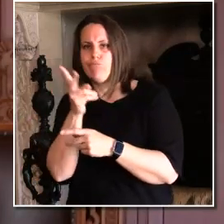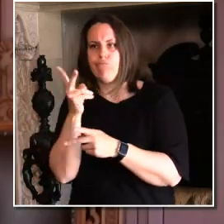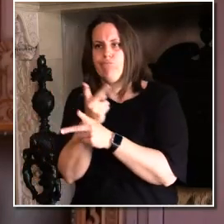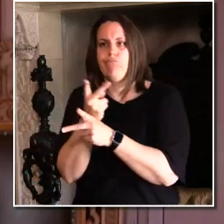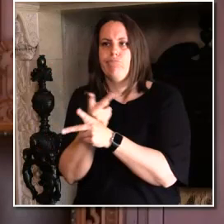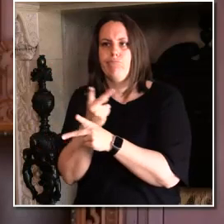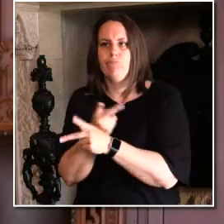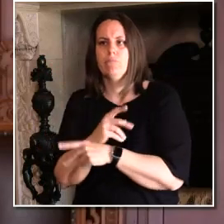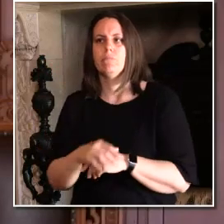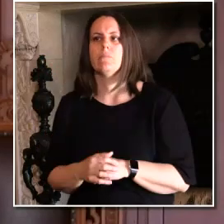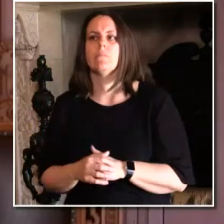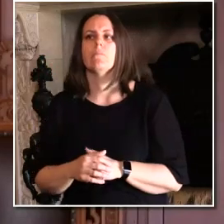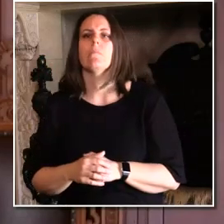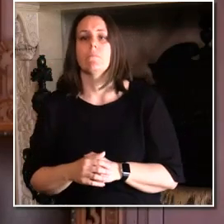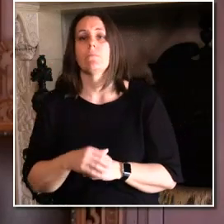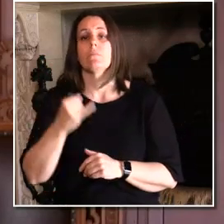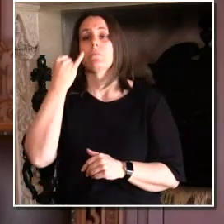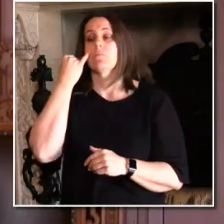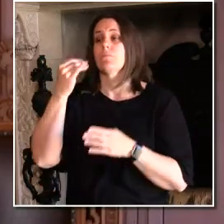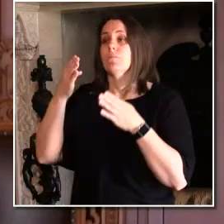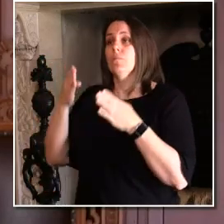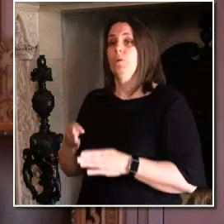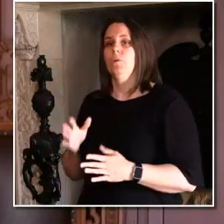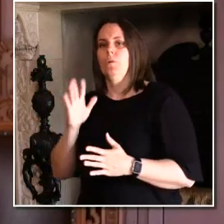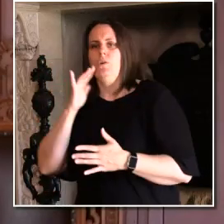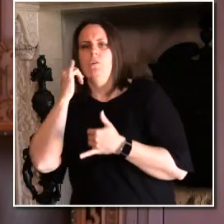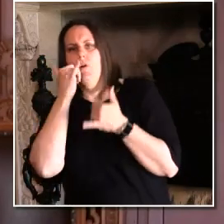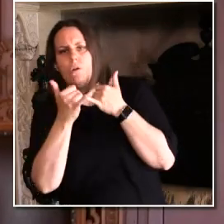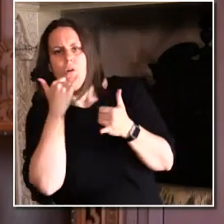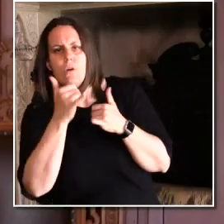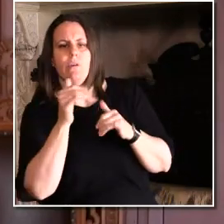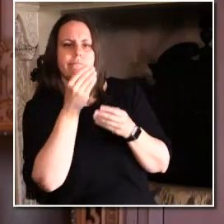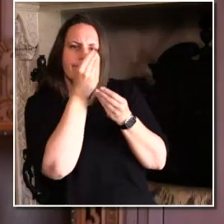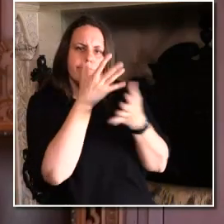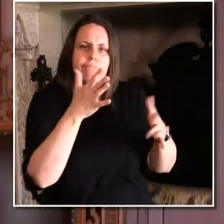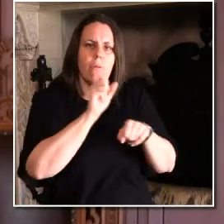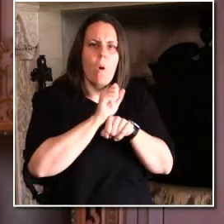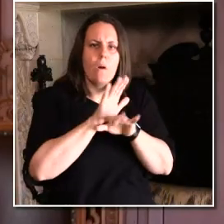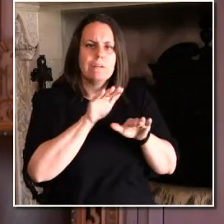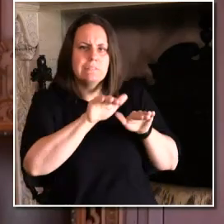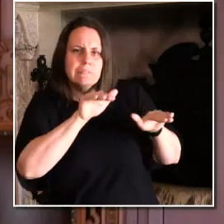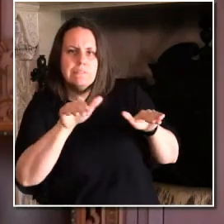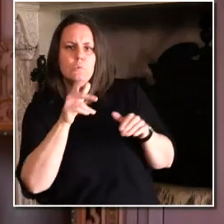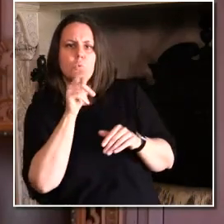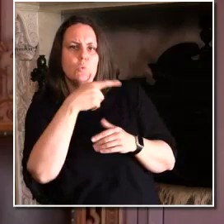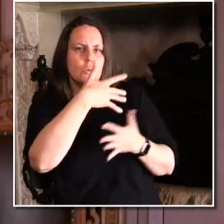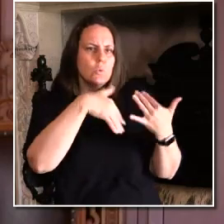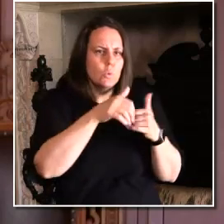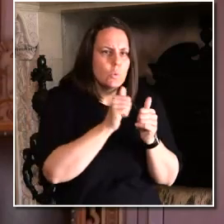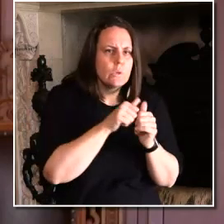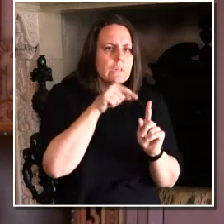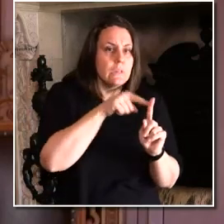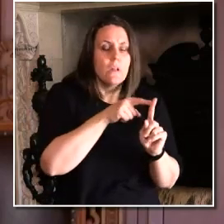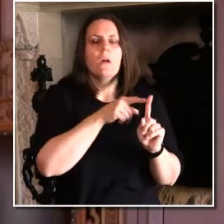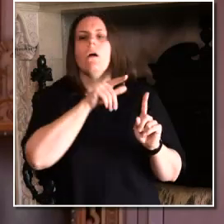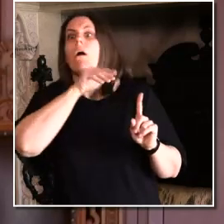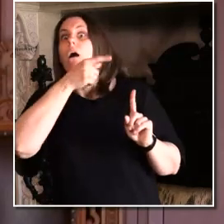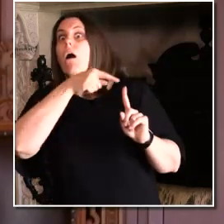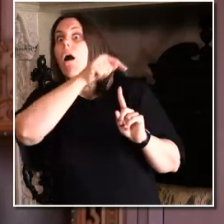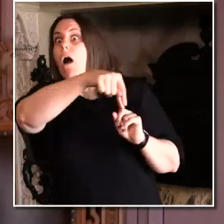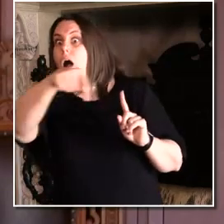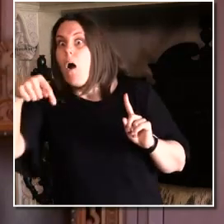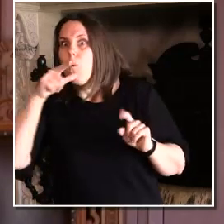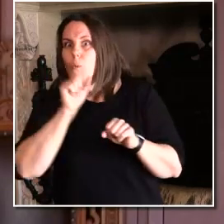of a case or anything along those lines, they will notify those employees. And as far as if the facility will close, that's really